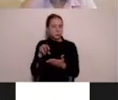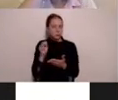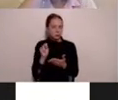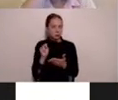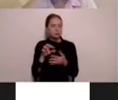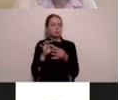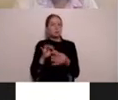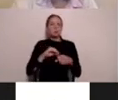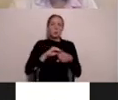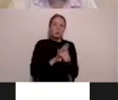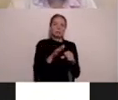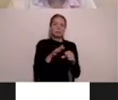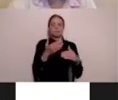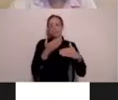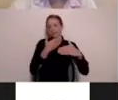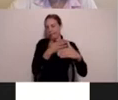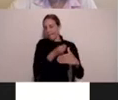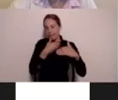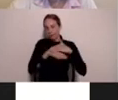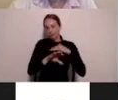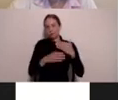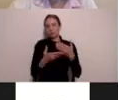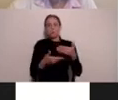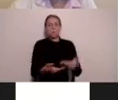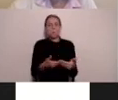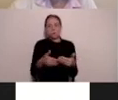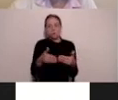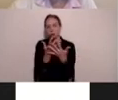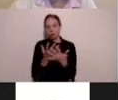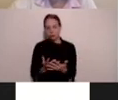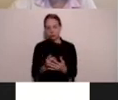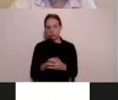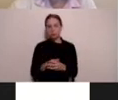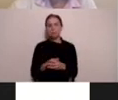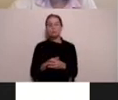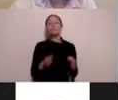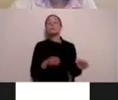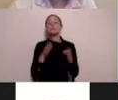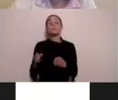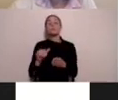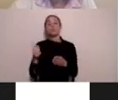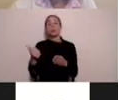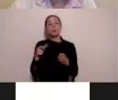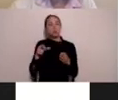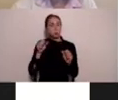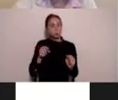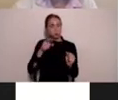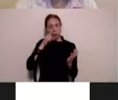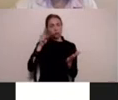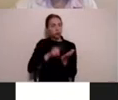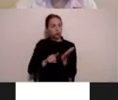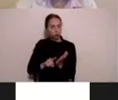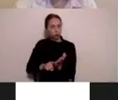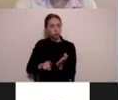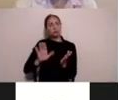Another resource that is useful to note, families can also access Expecting Health's Navigate Newborn Screening educational module for guided learning